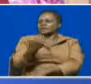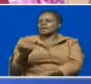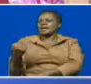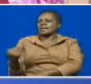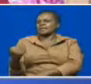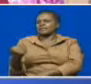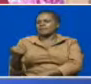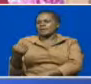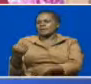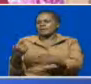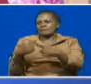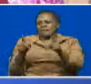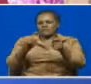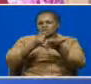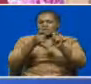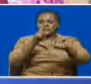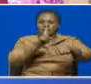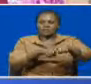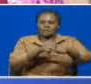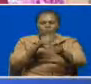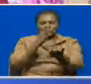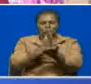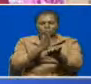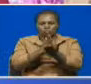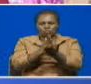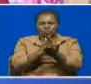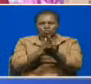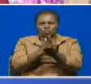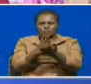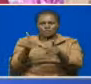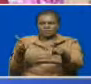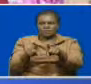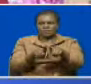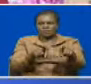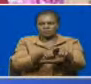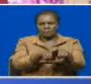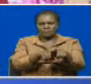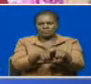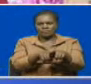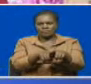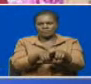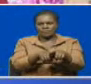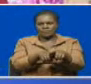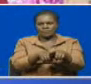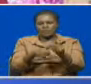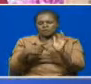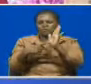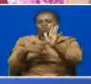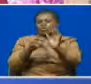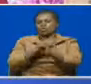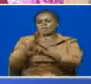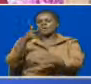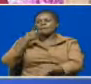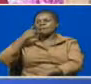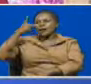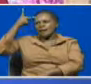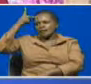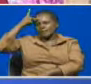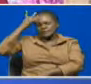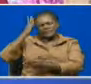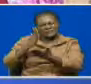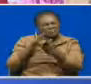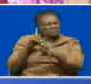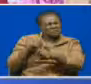child. But even with the changing times, I mean, it's also quite evident that parents at